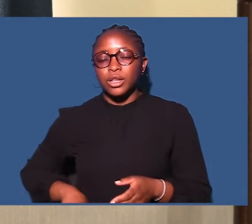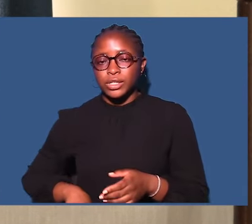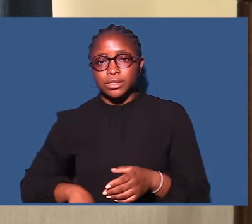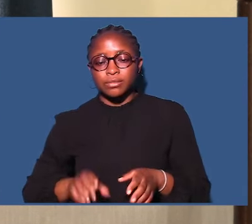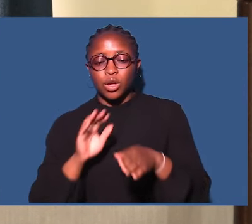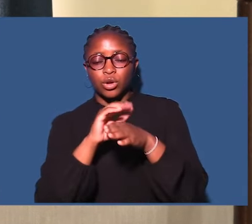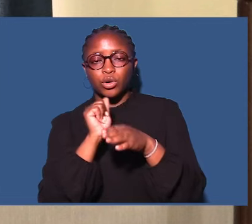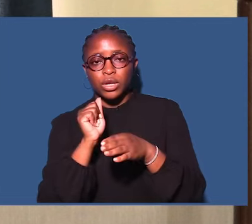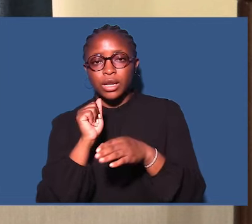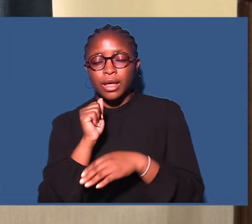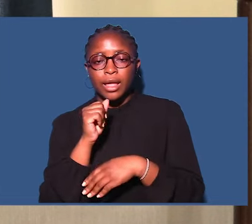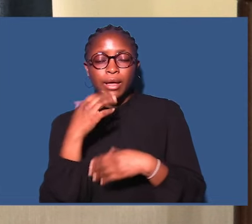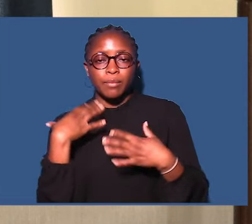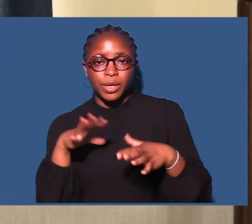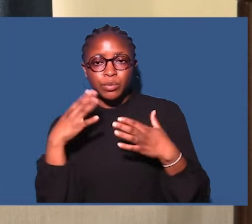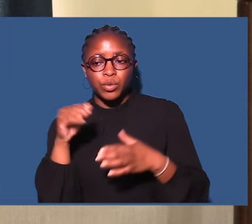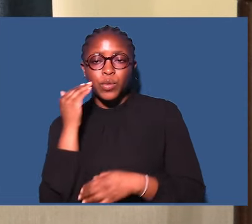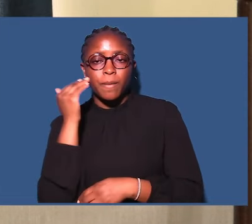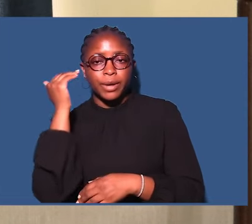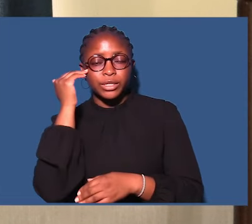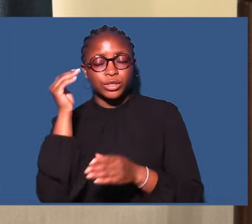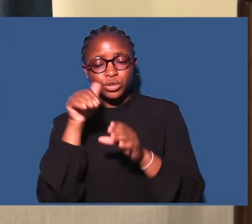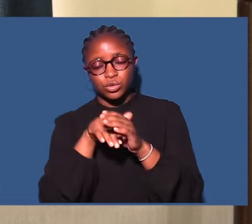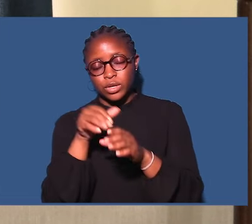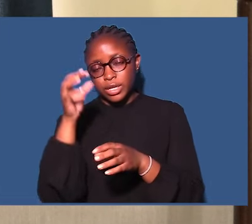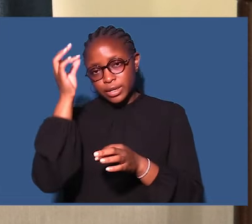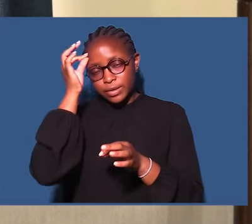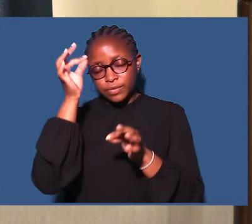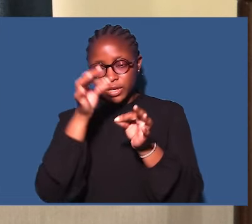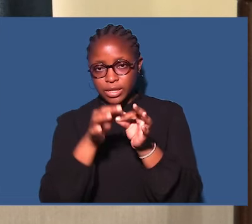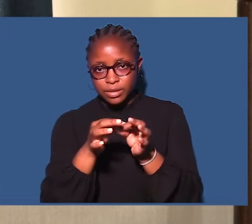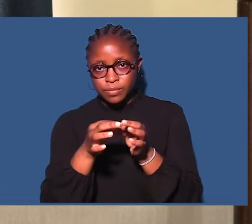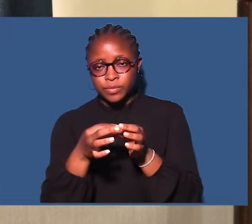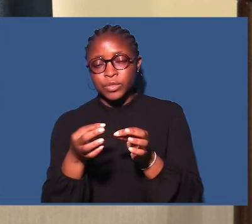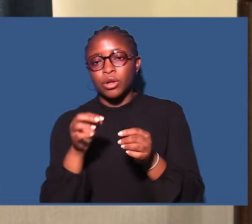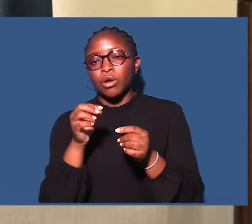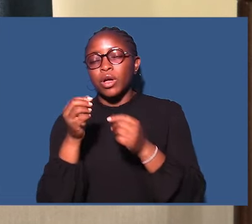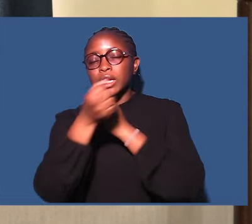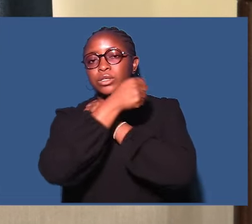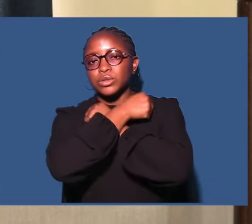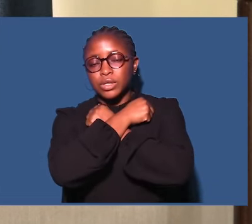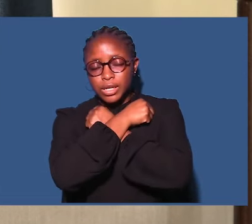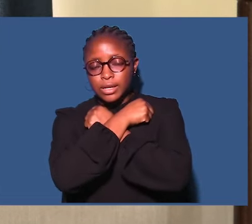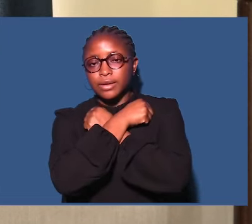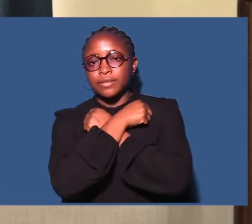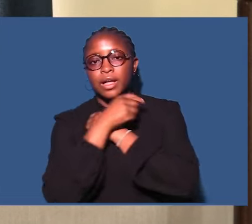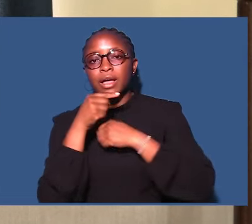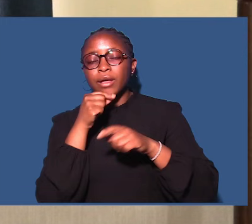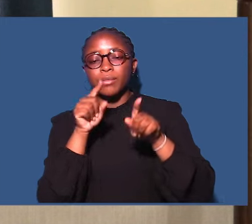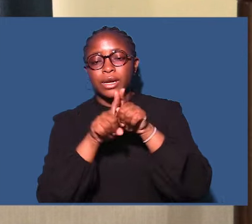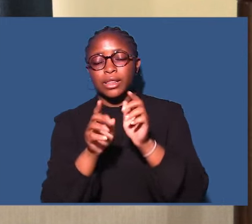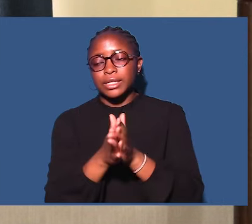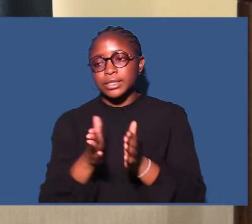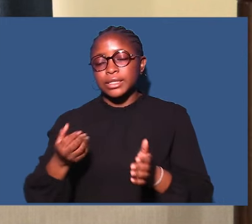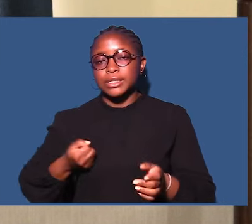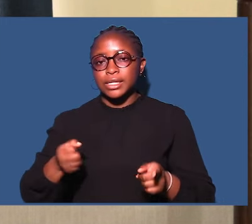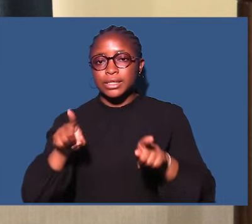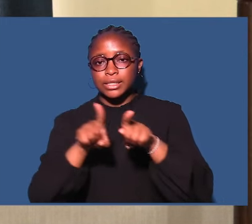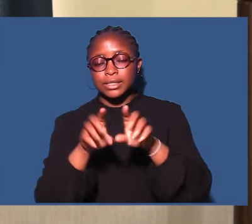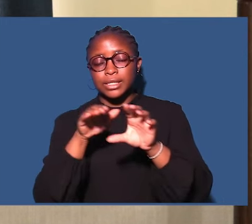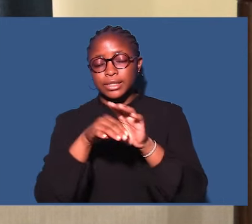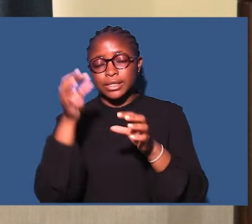in faith to love their sisters and brothers in faith, and also to